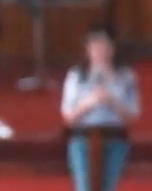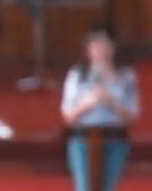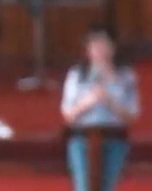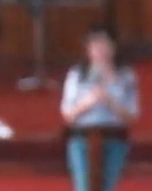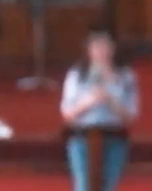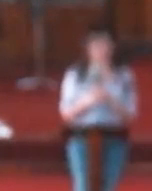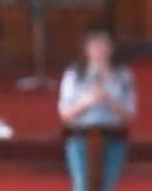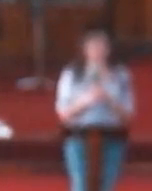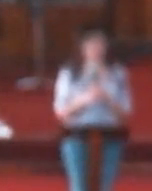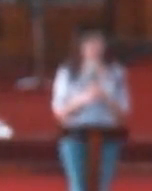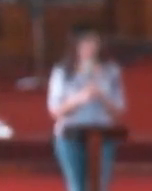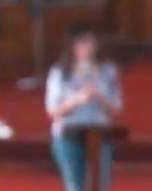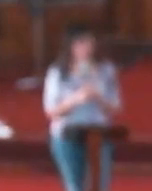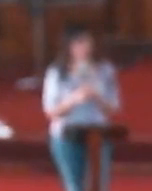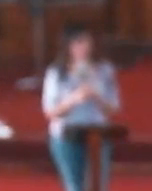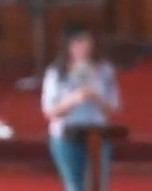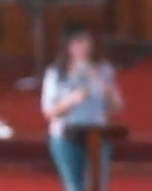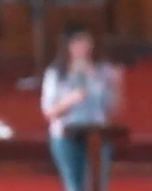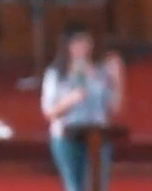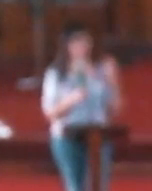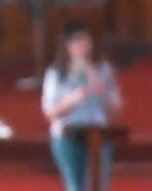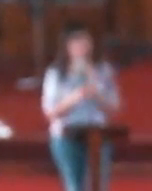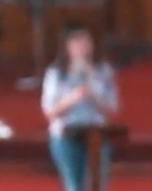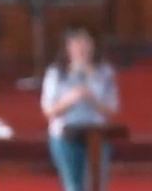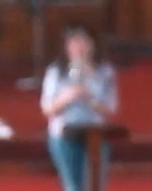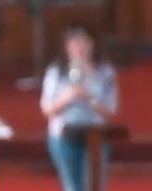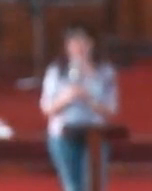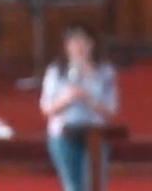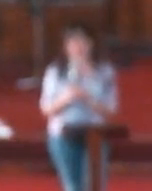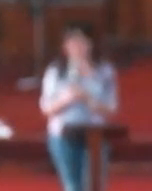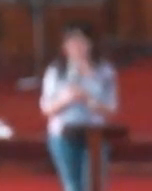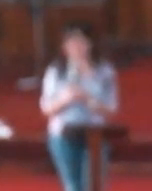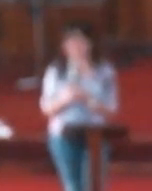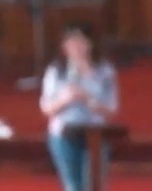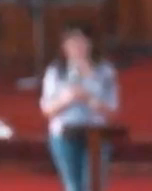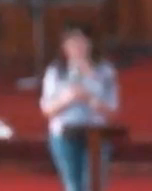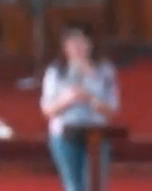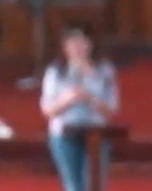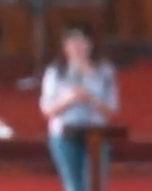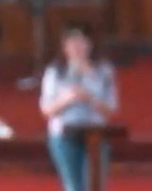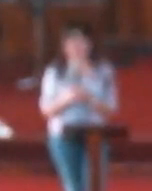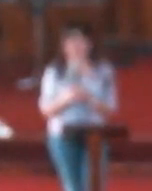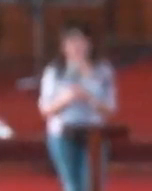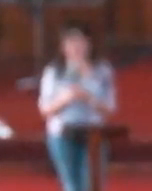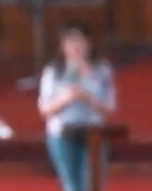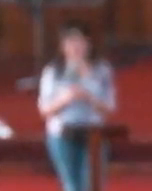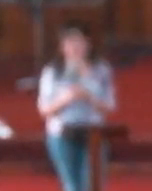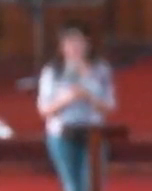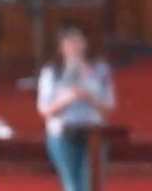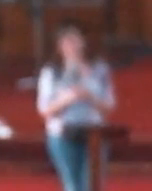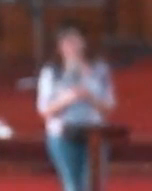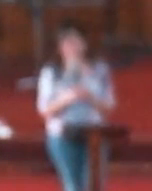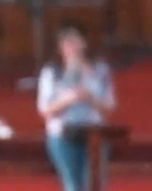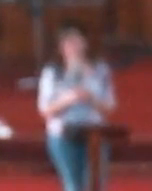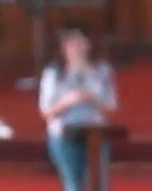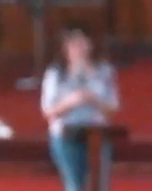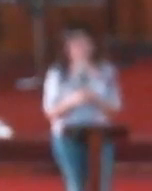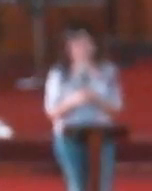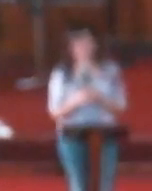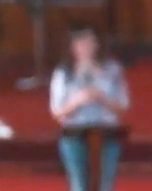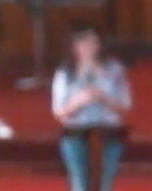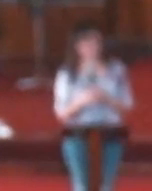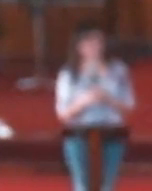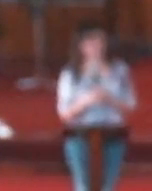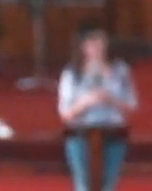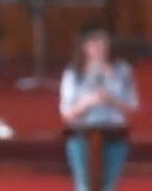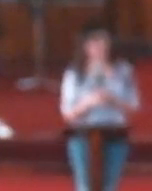this is a very challenging word for those that have heard this type of teaching for many years. Y la fe es en Dios, no